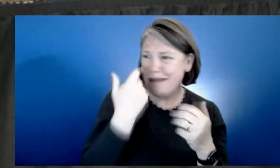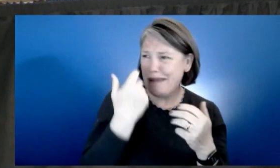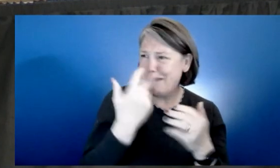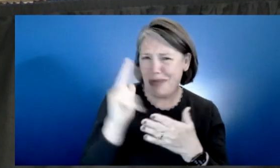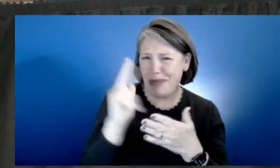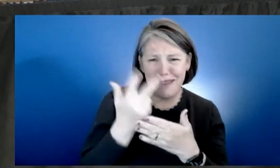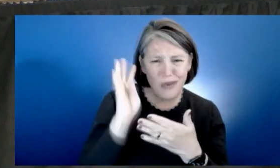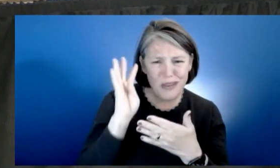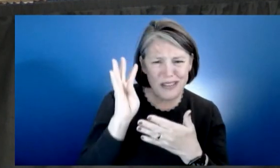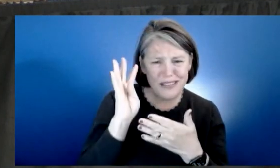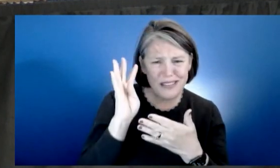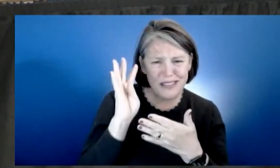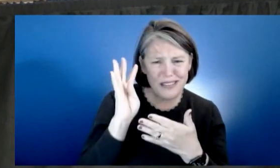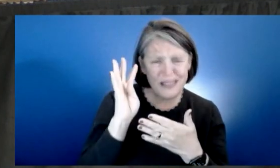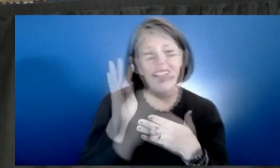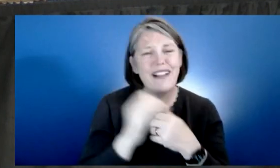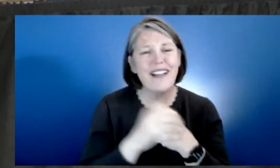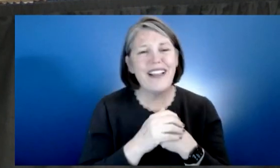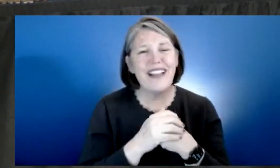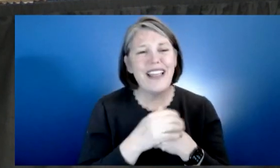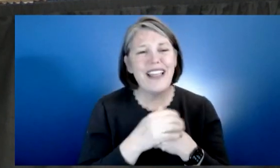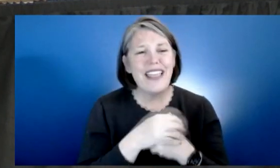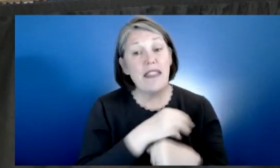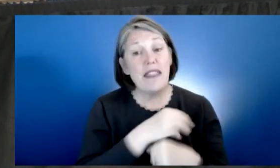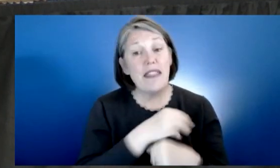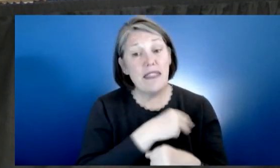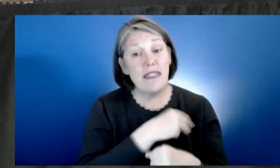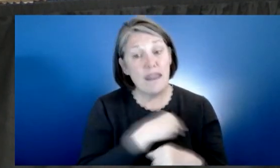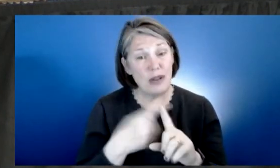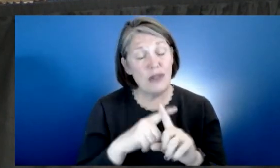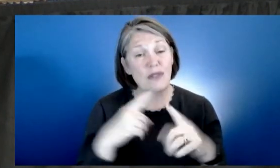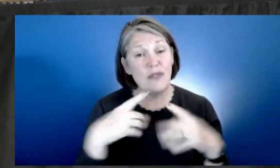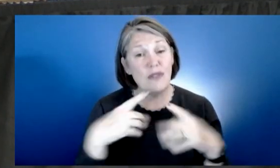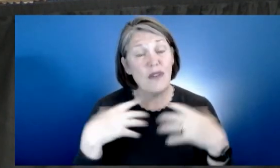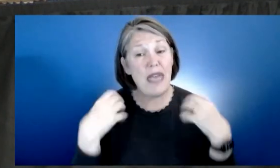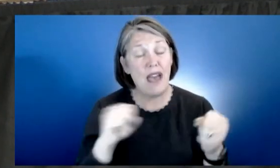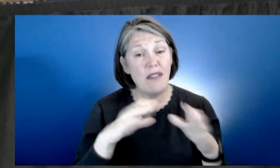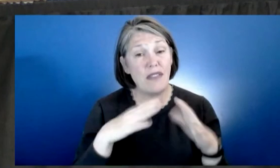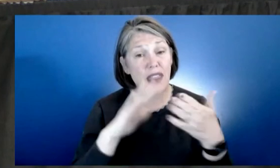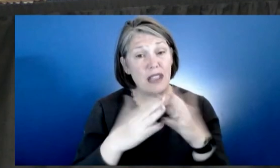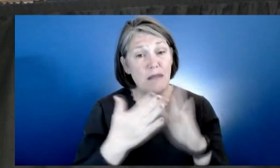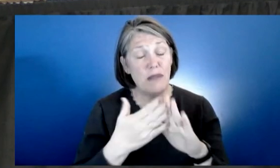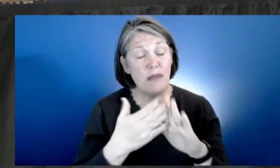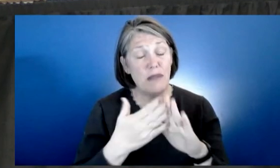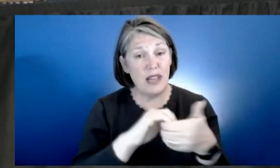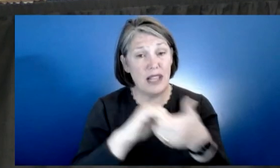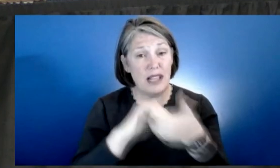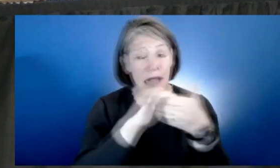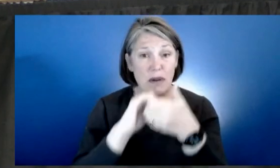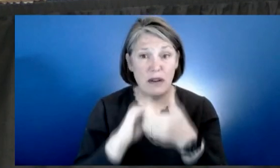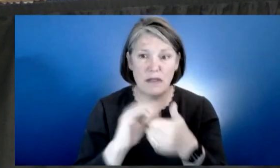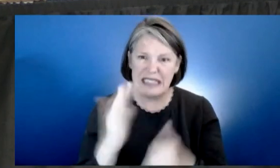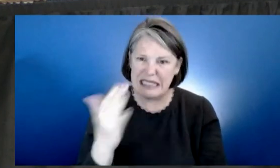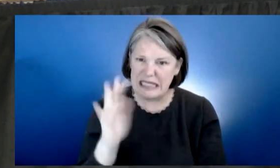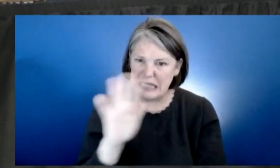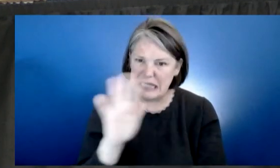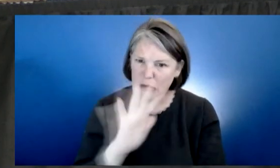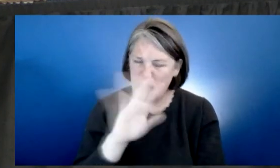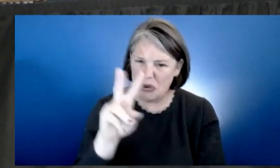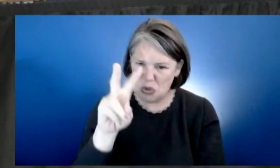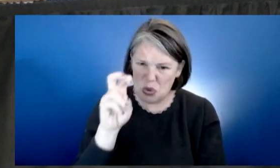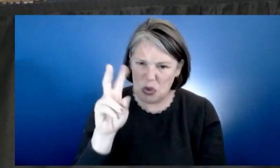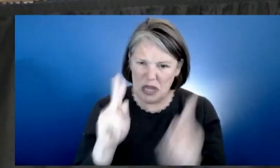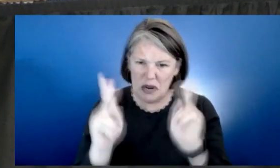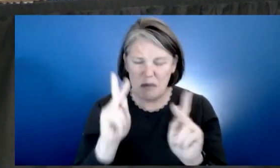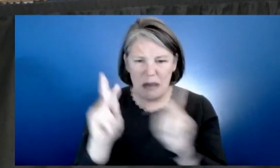ago. And the members of the Healthy Community Collaborative, it seemed like we had almost 200 people in here in